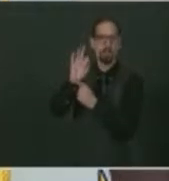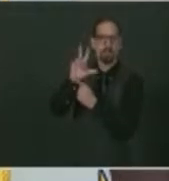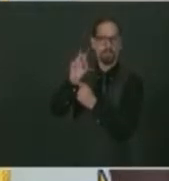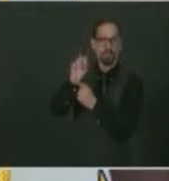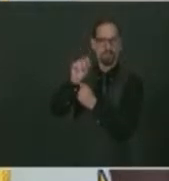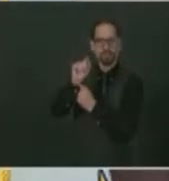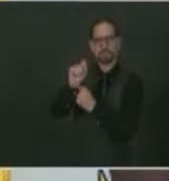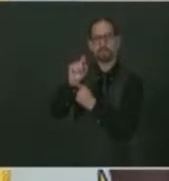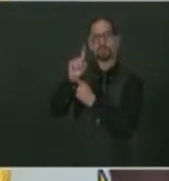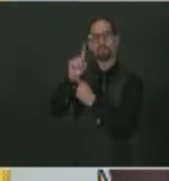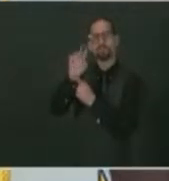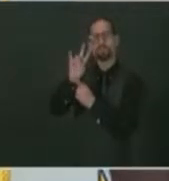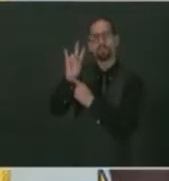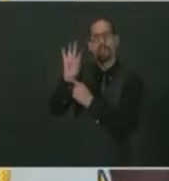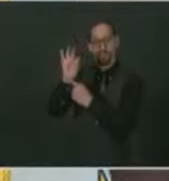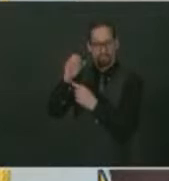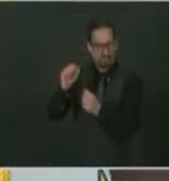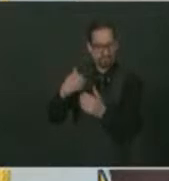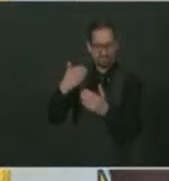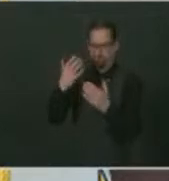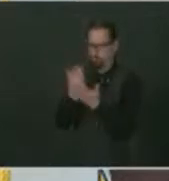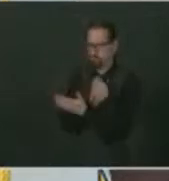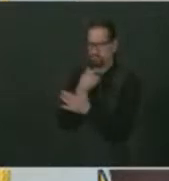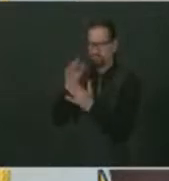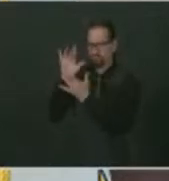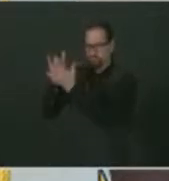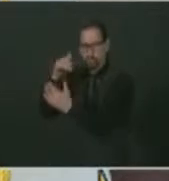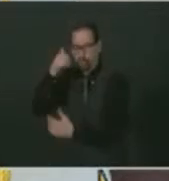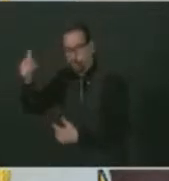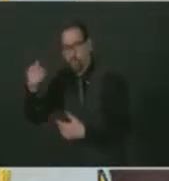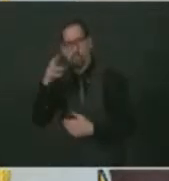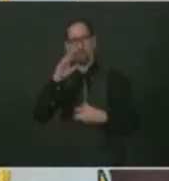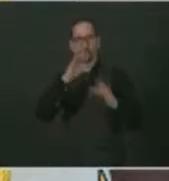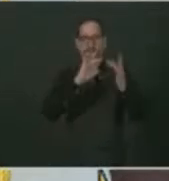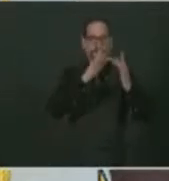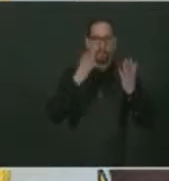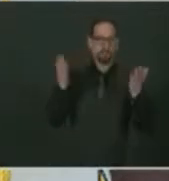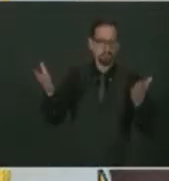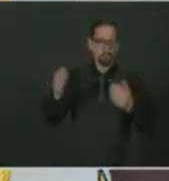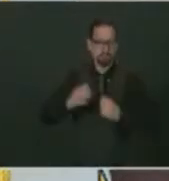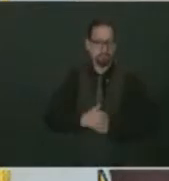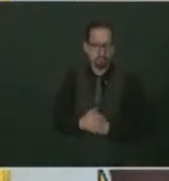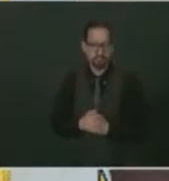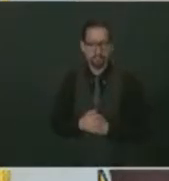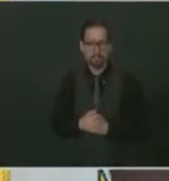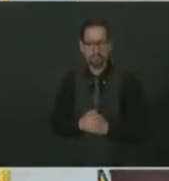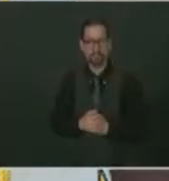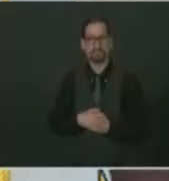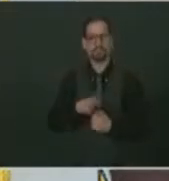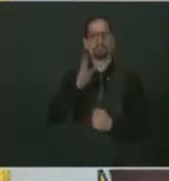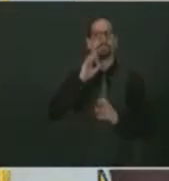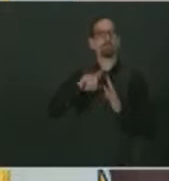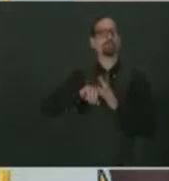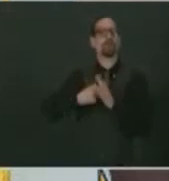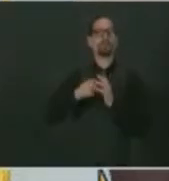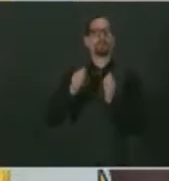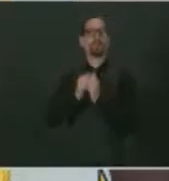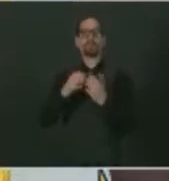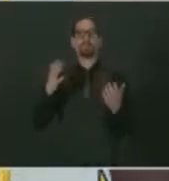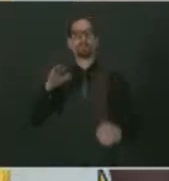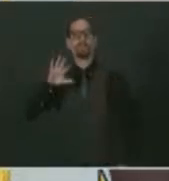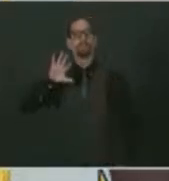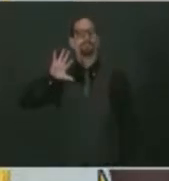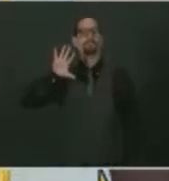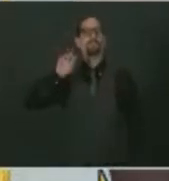844-930-1779. I said that we are going to start with roughly 50% of our appointments at the state-run vaccination sites